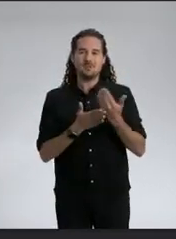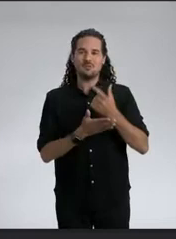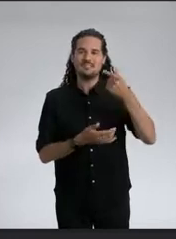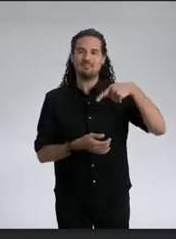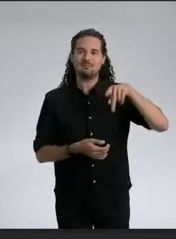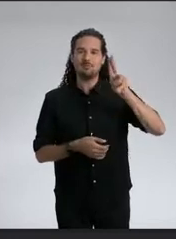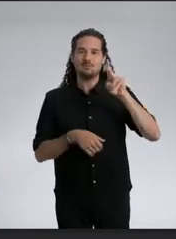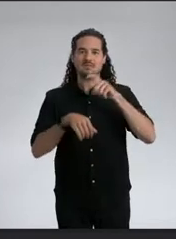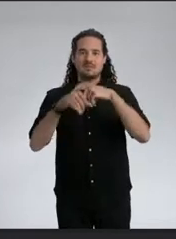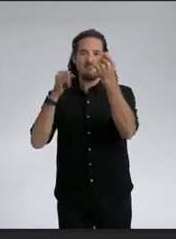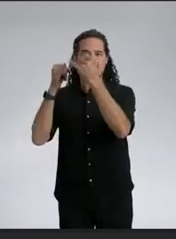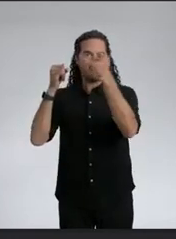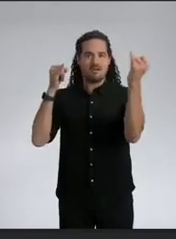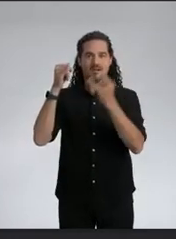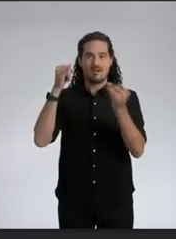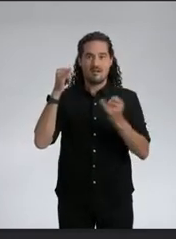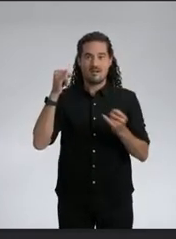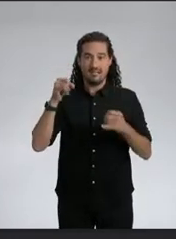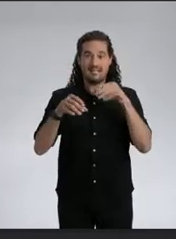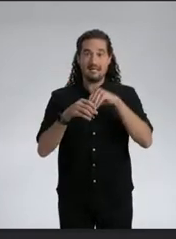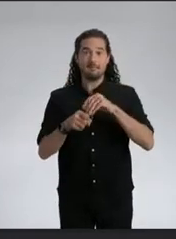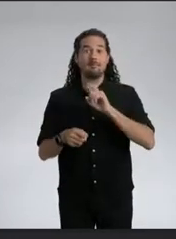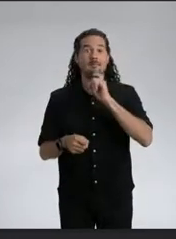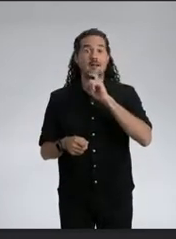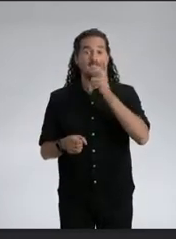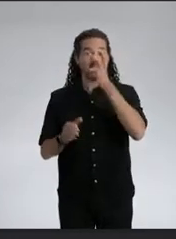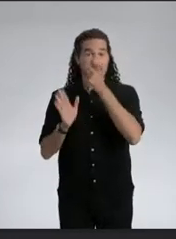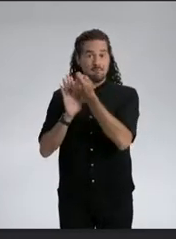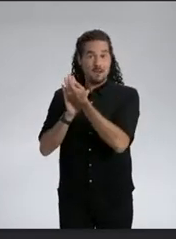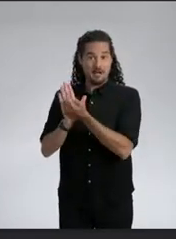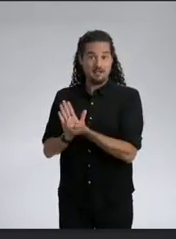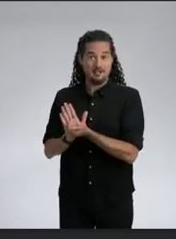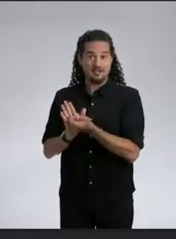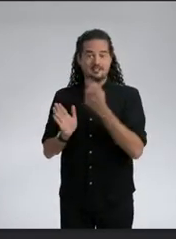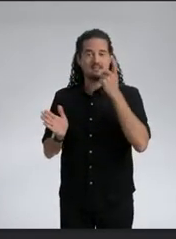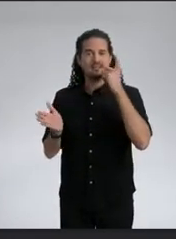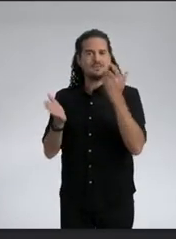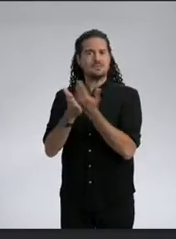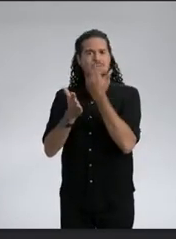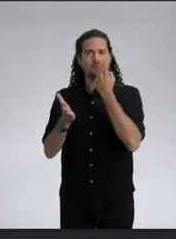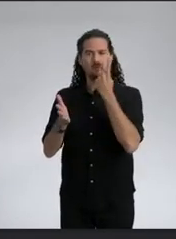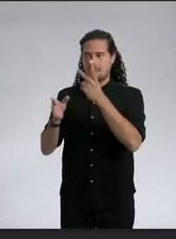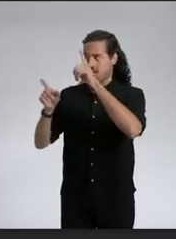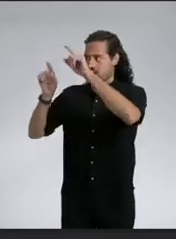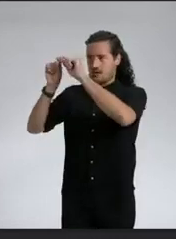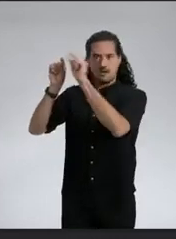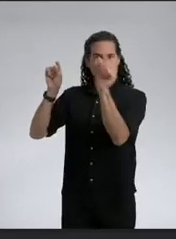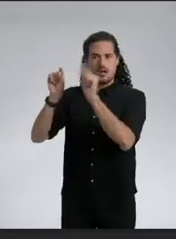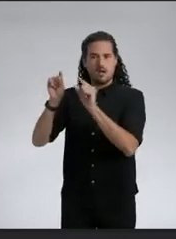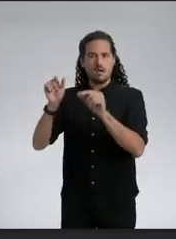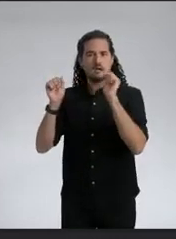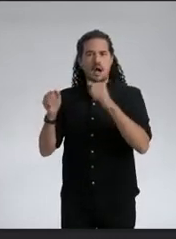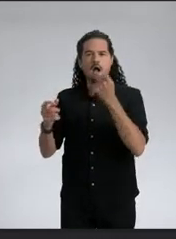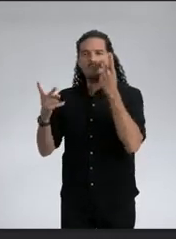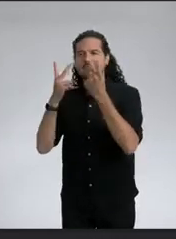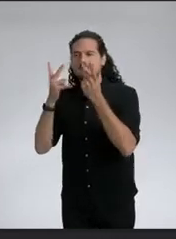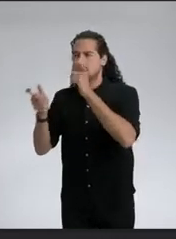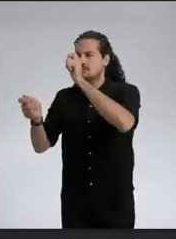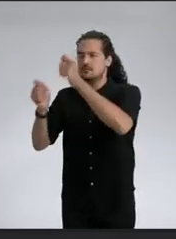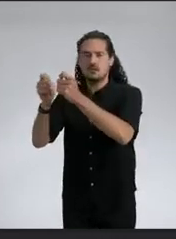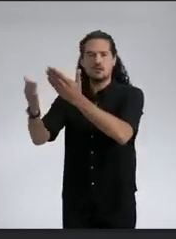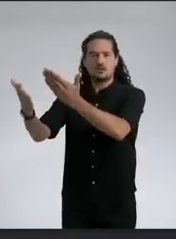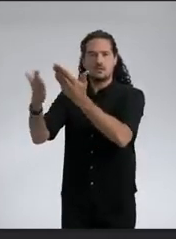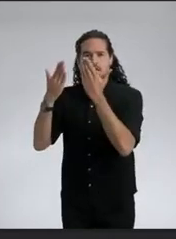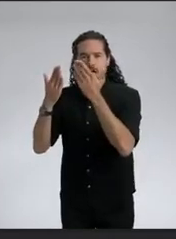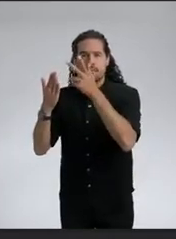Metal debugger. This powerful new view allows you to combine the best of visually debugging your Metal commands,